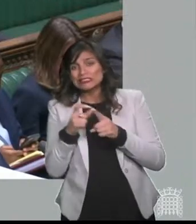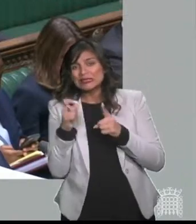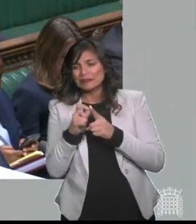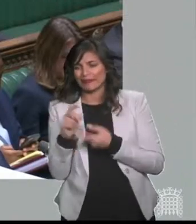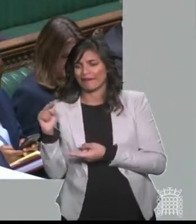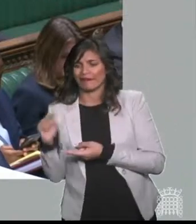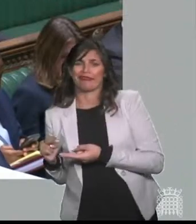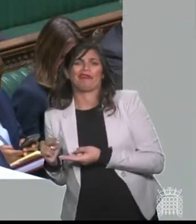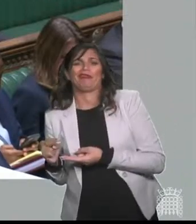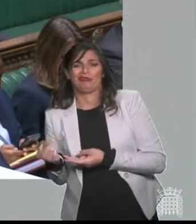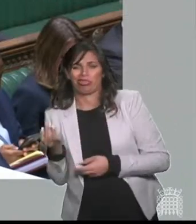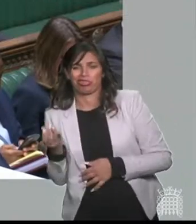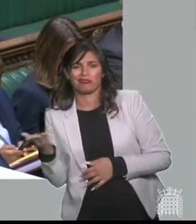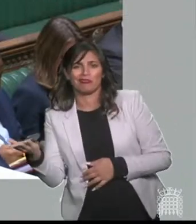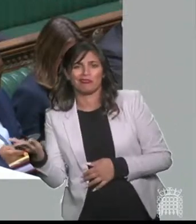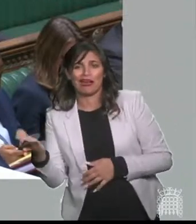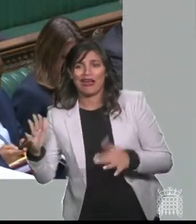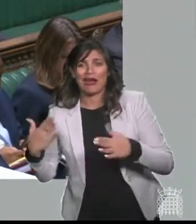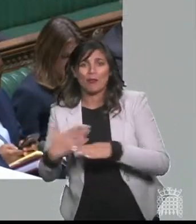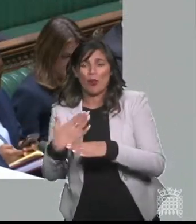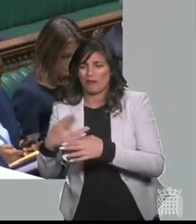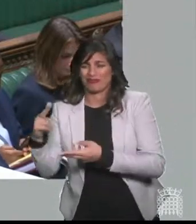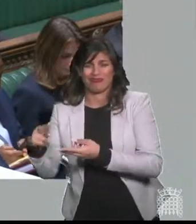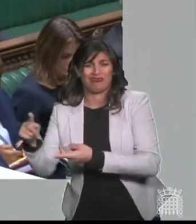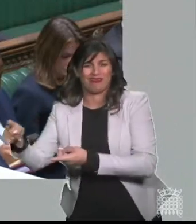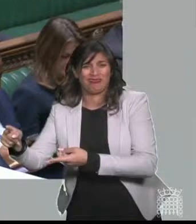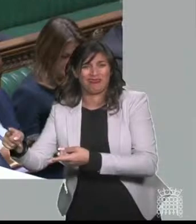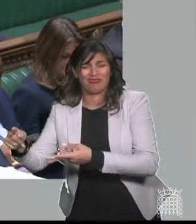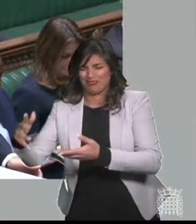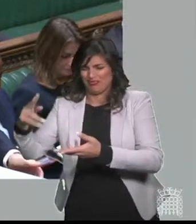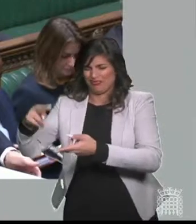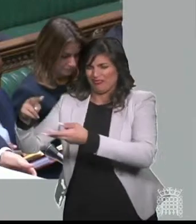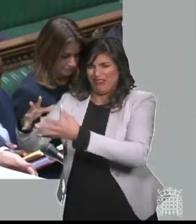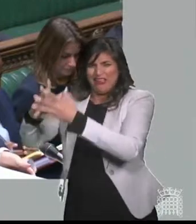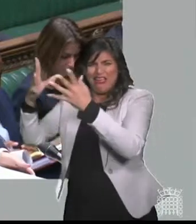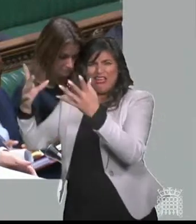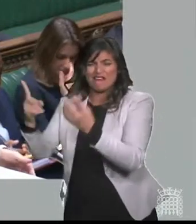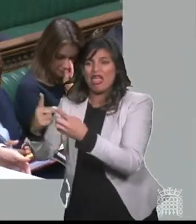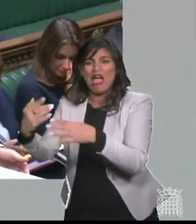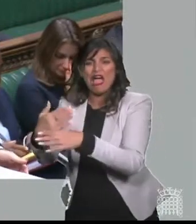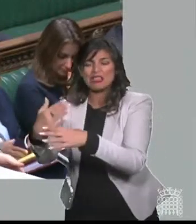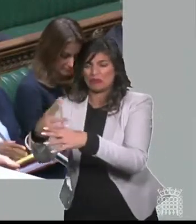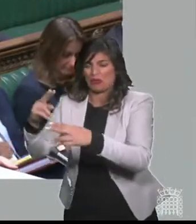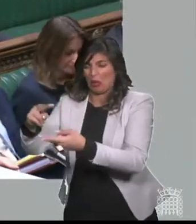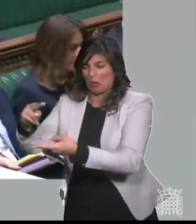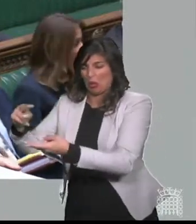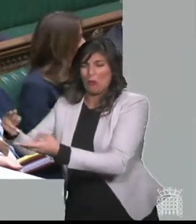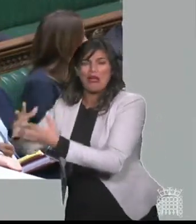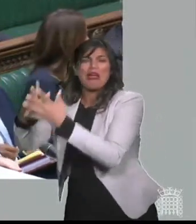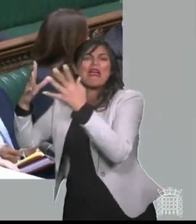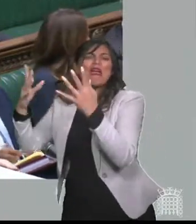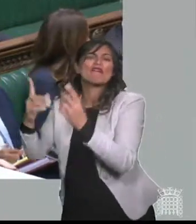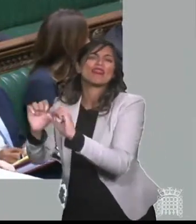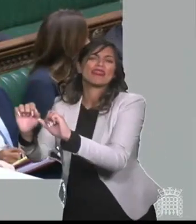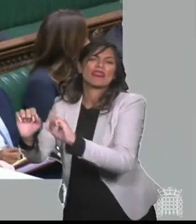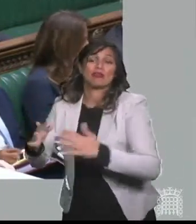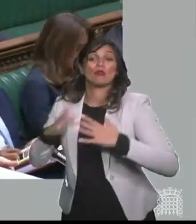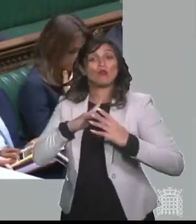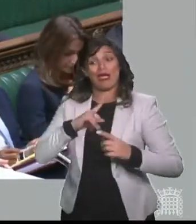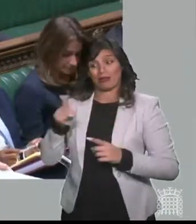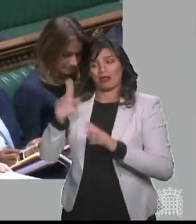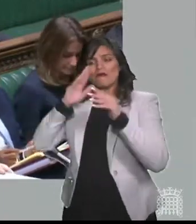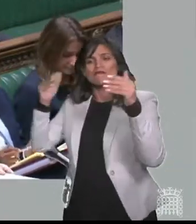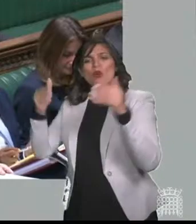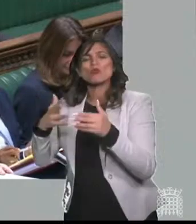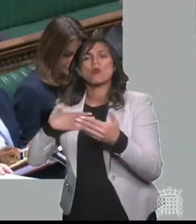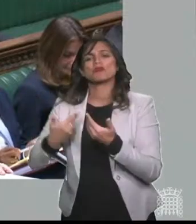still lower, Scottish inactivity is still higher. And the reason for that is very simple. They focus on